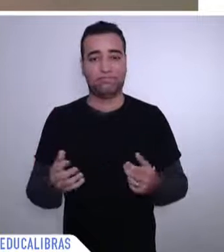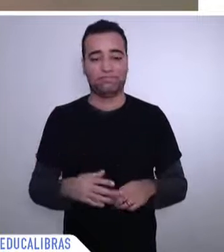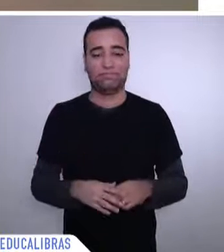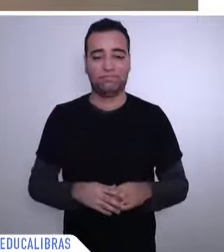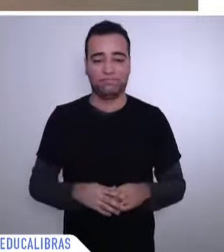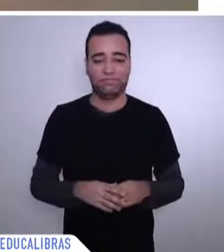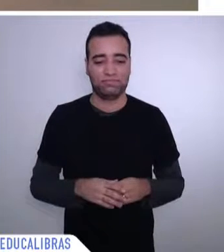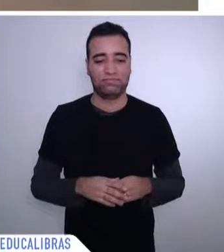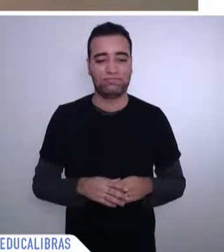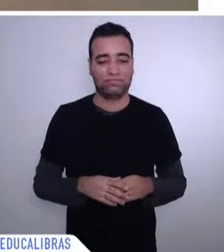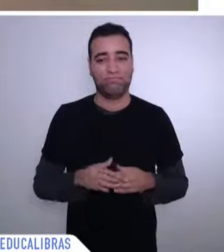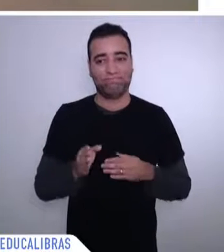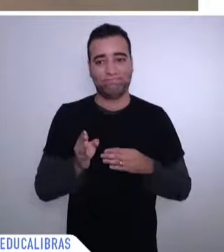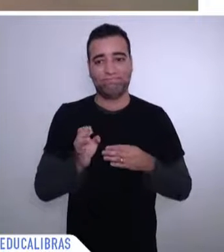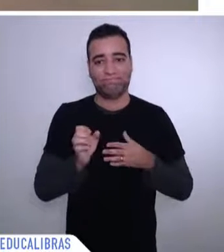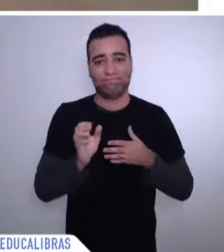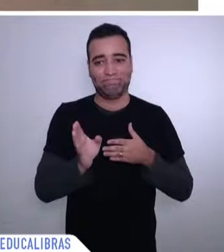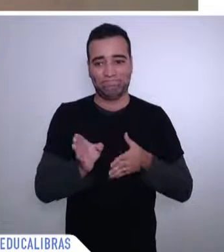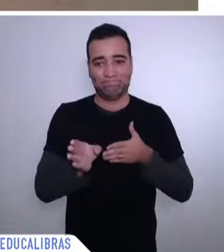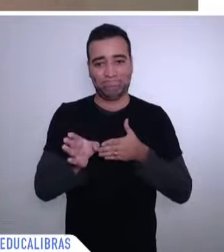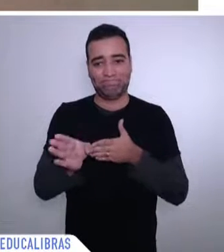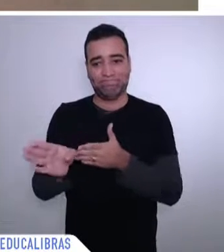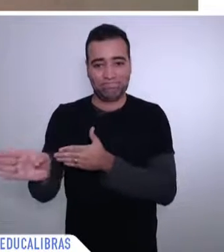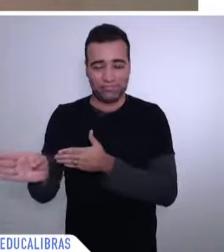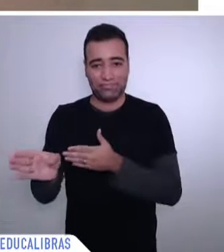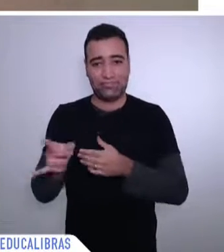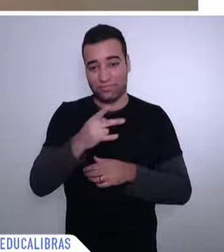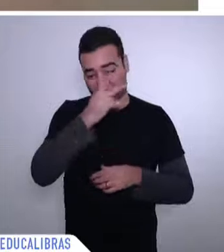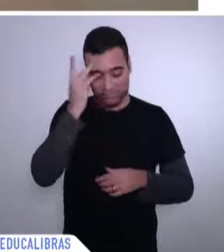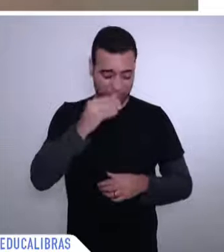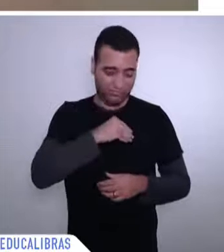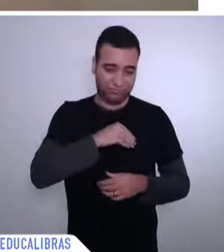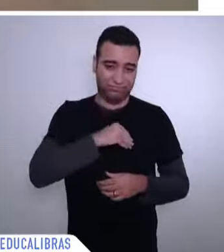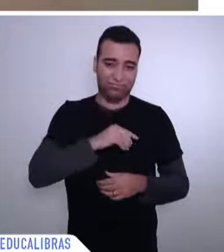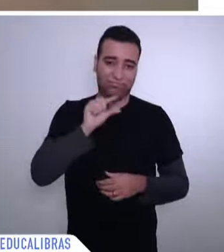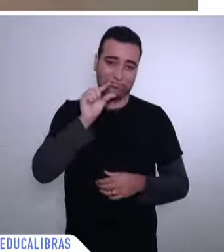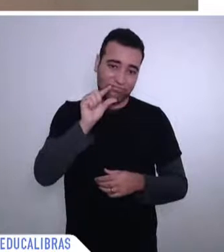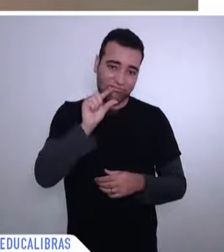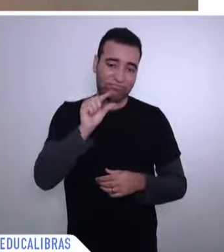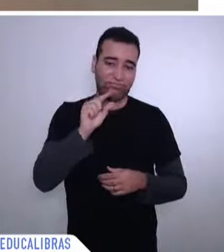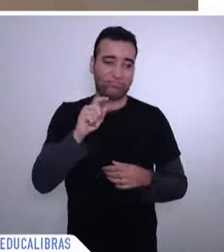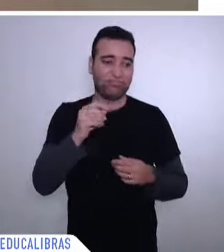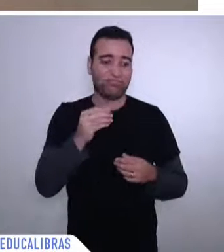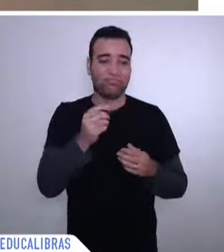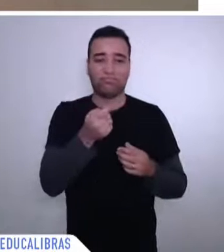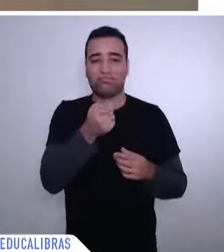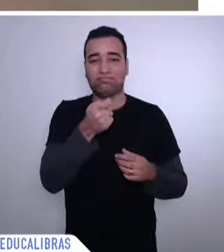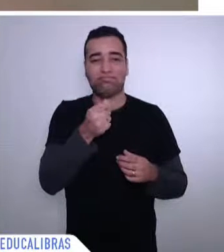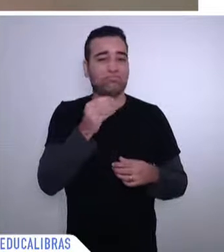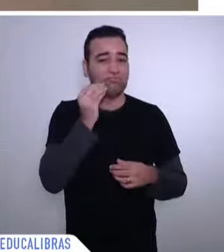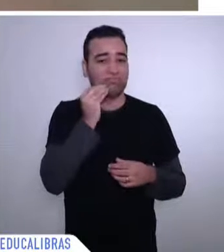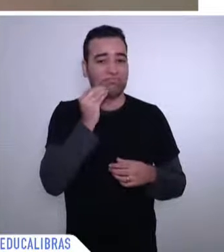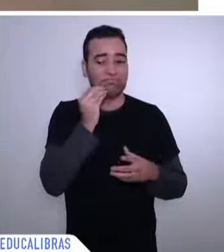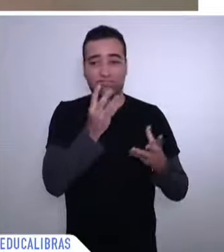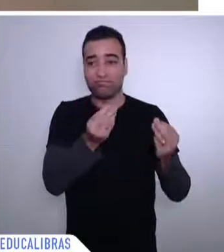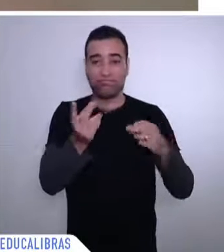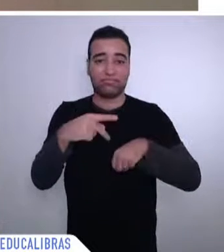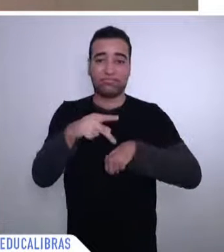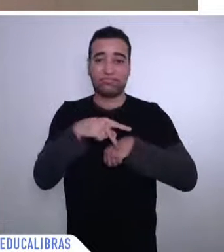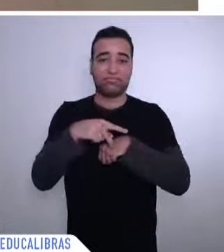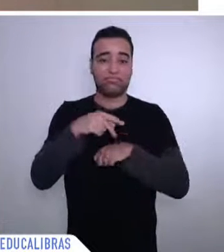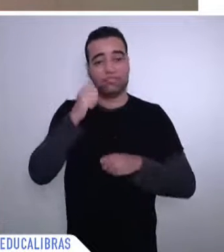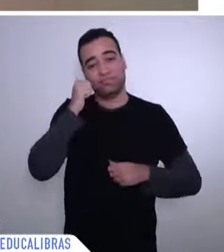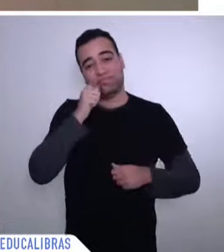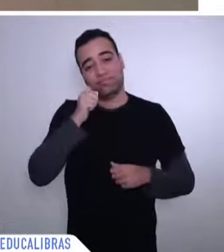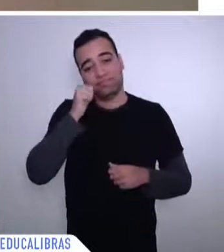also other groups like women, like we've just heard. We know in many countries women have left the labor force because they're taking care